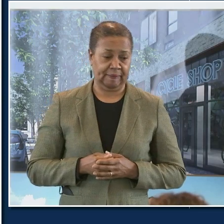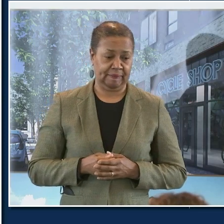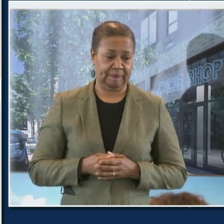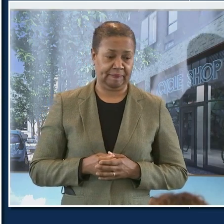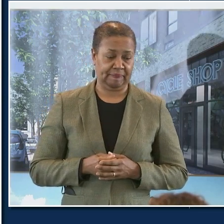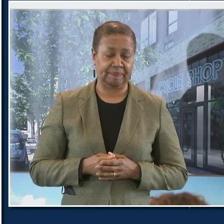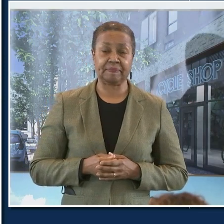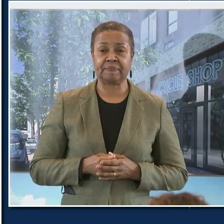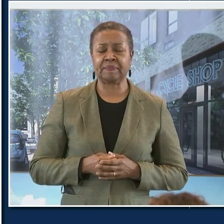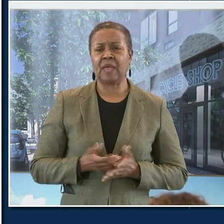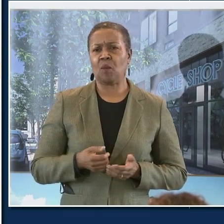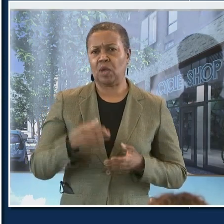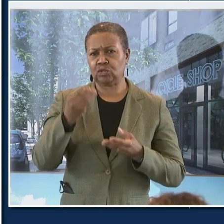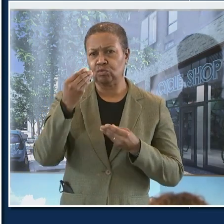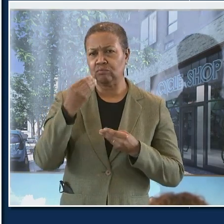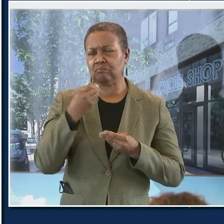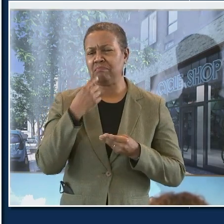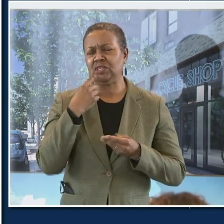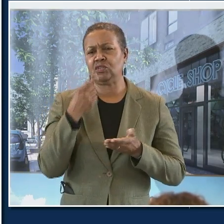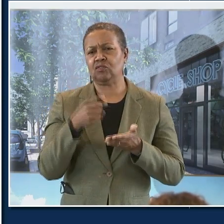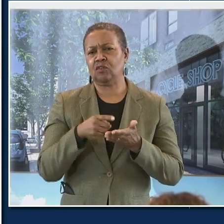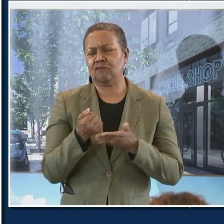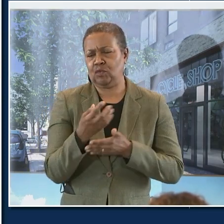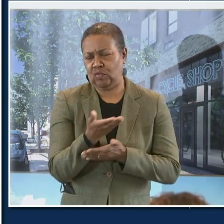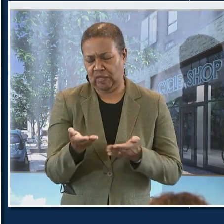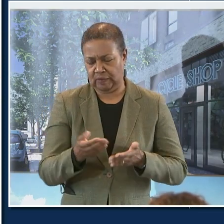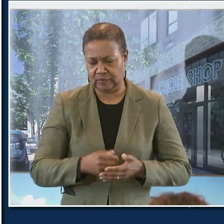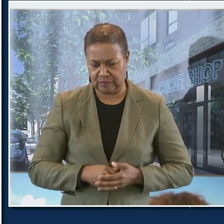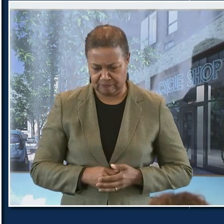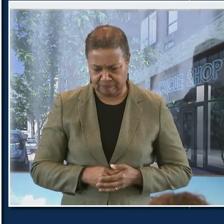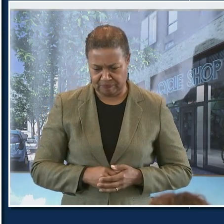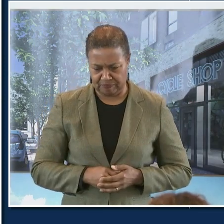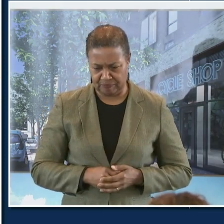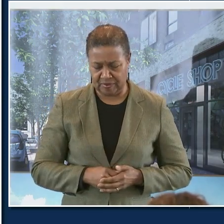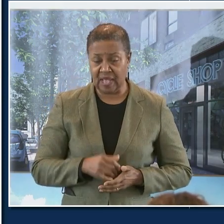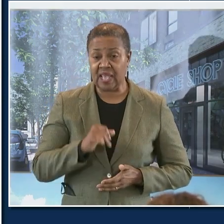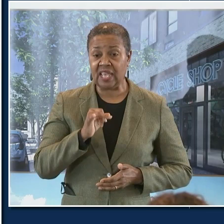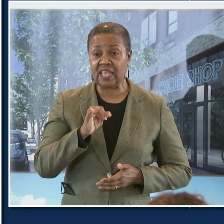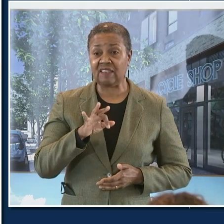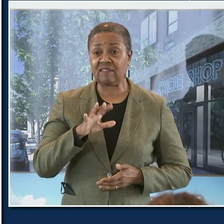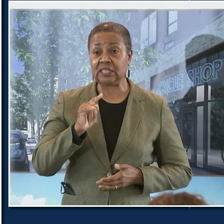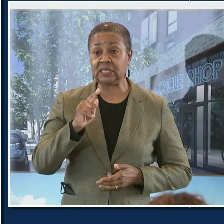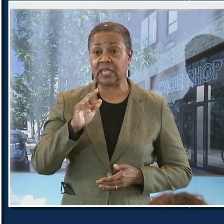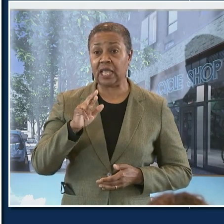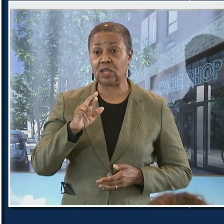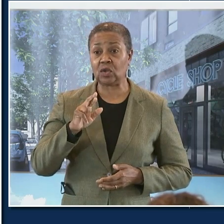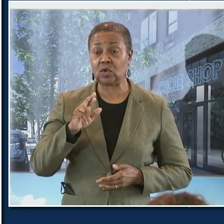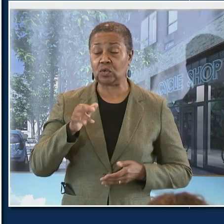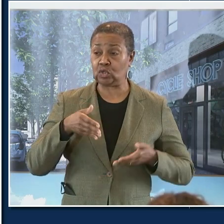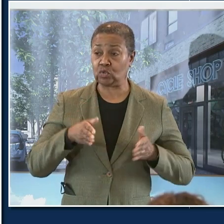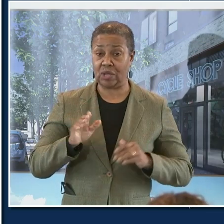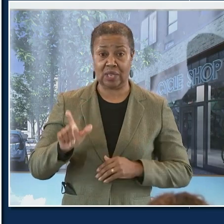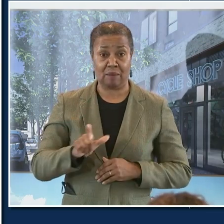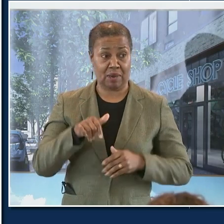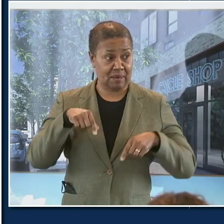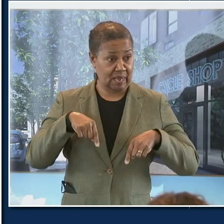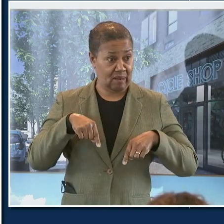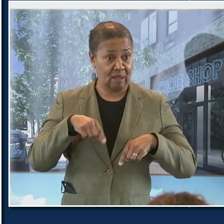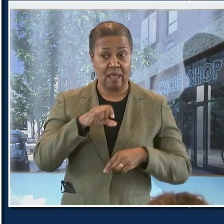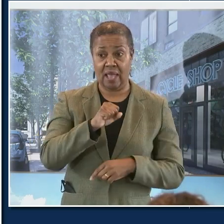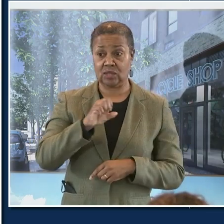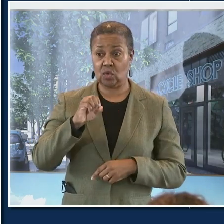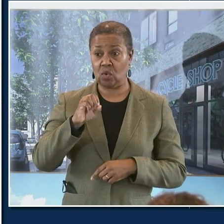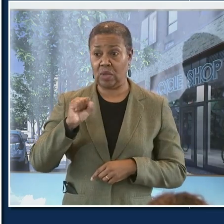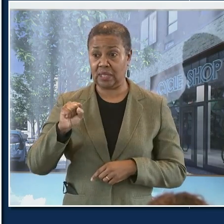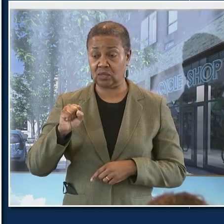But I want to point out a couple of things. That whether it's the Taylor Street Library that we're standing in today, the SOS